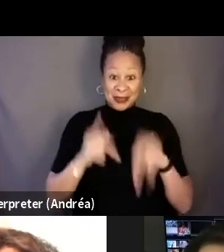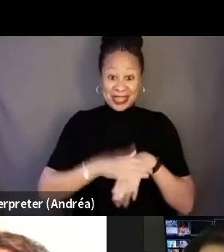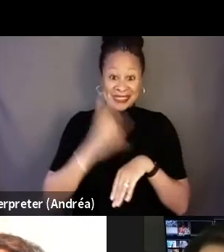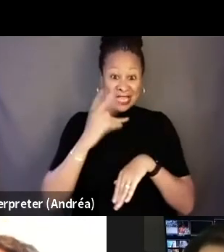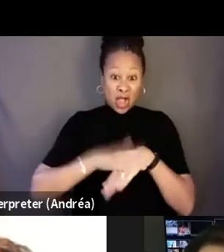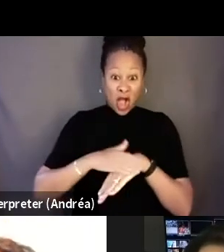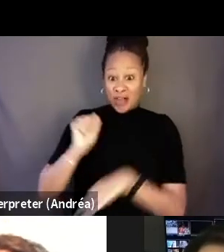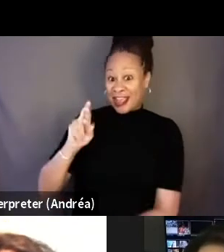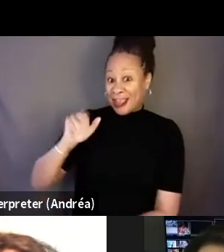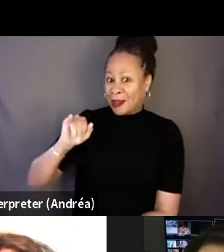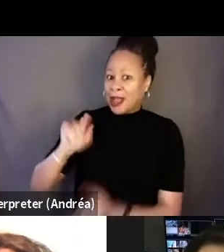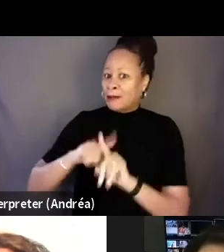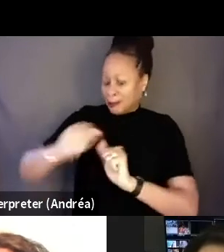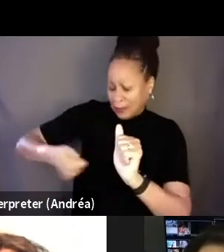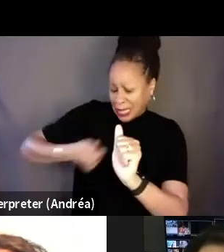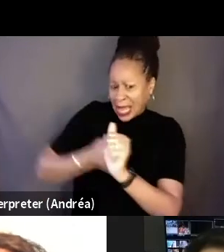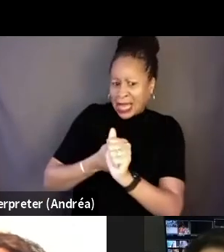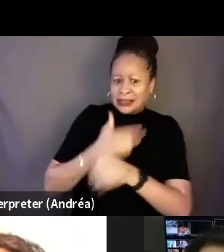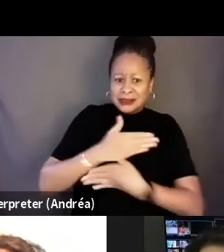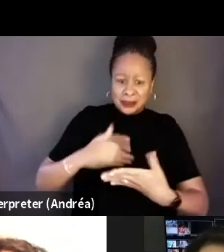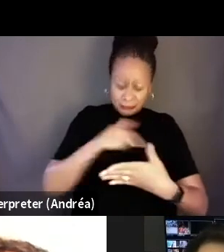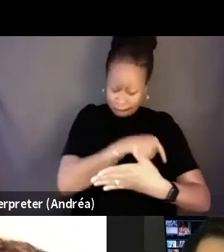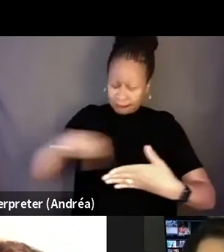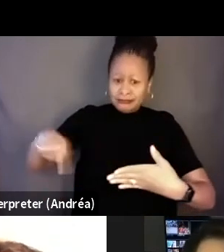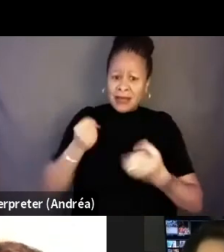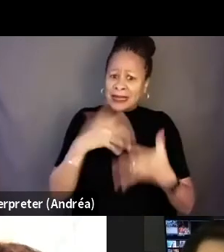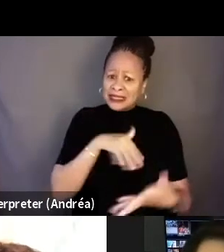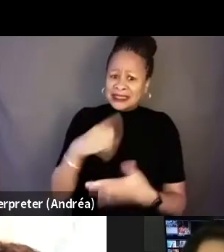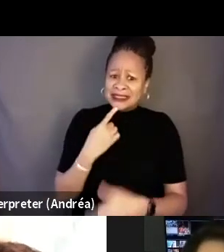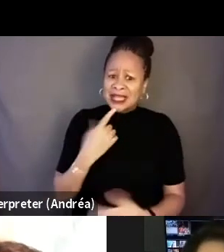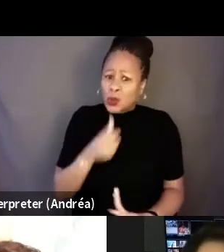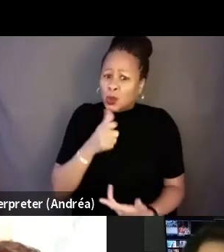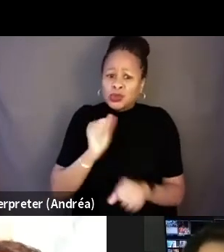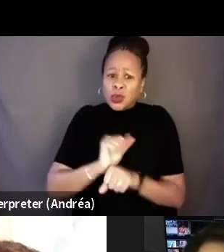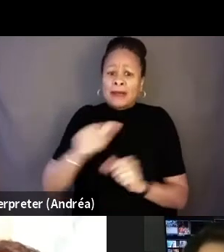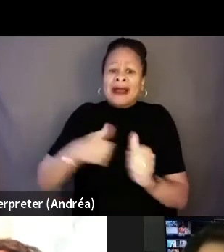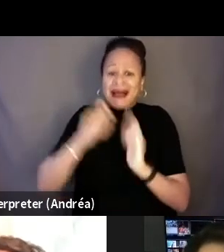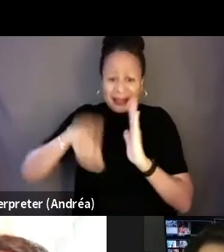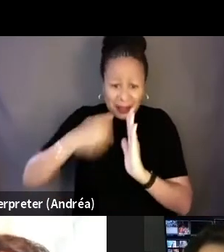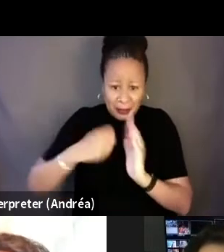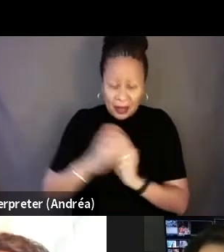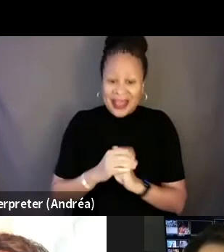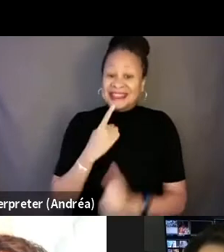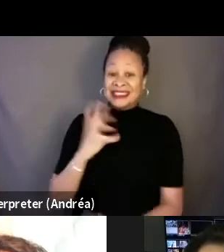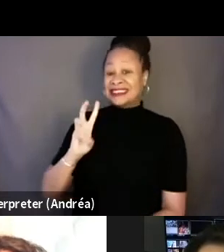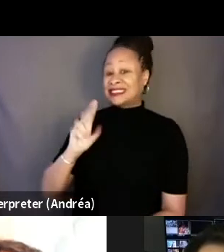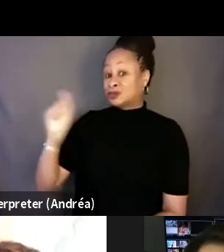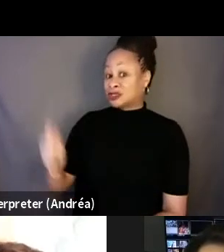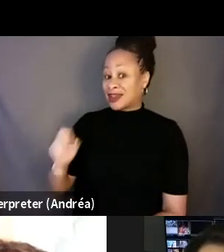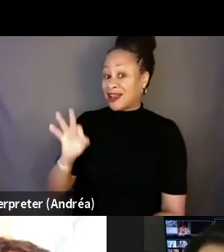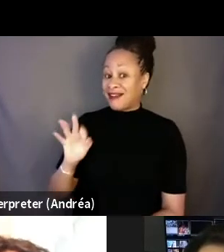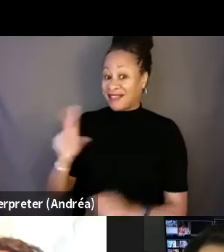air, but behind the scenes, there are a lot of studies that say, I think it's 6% of